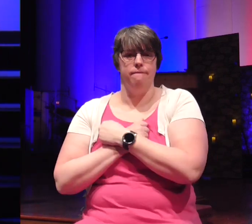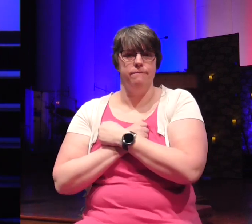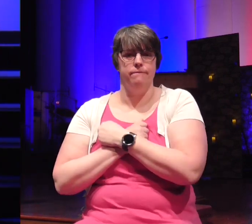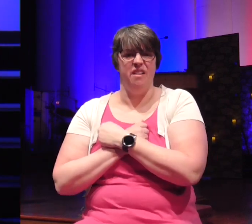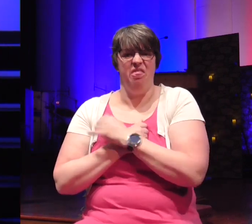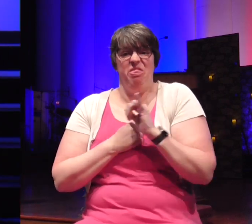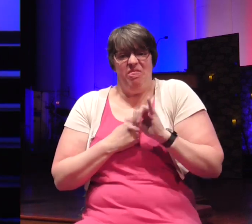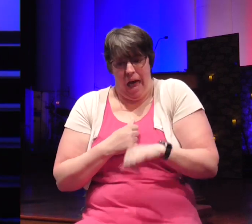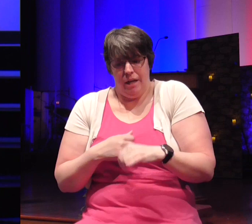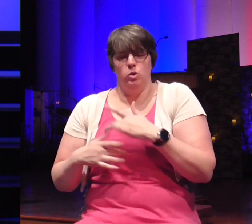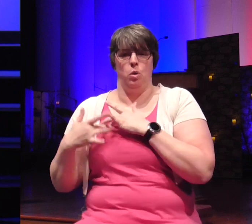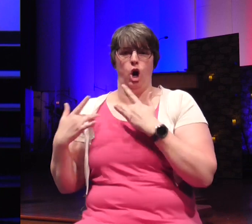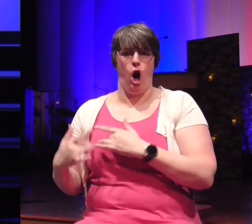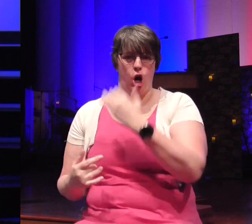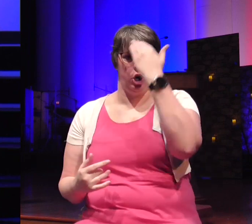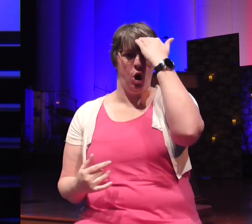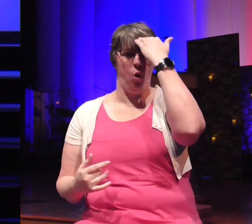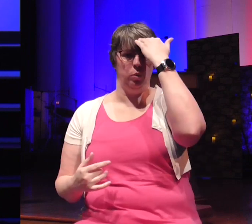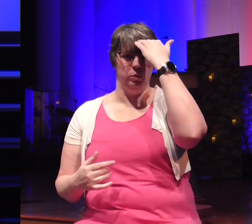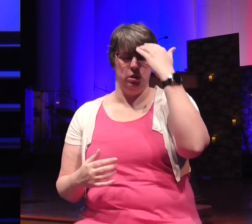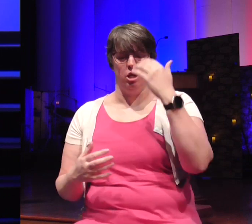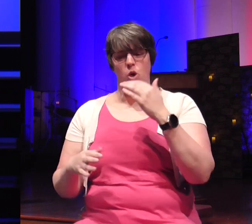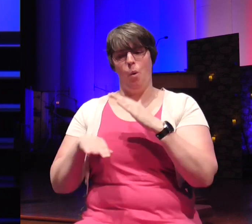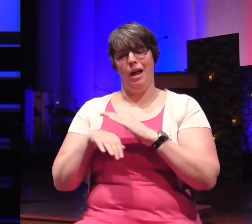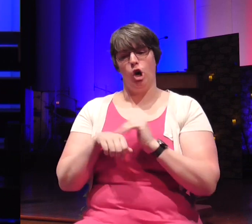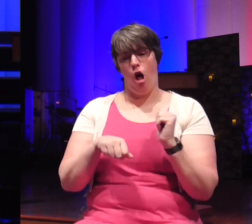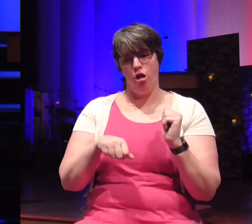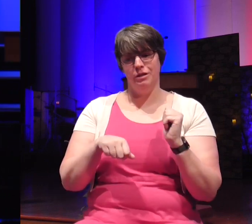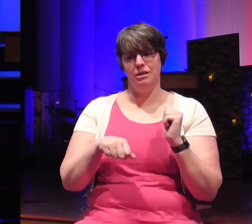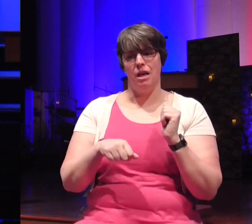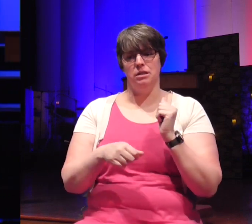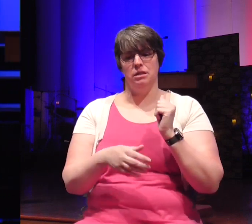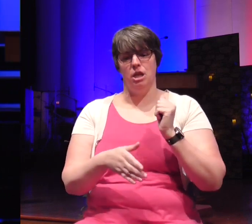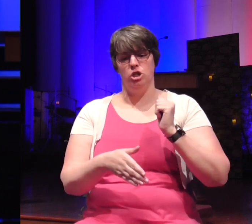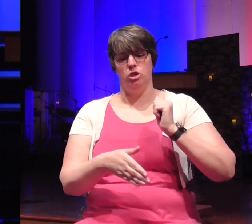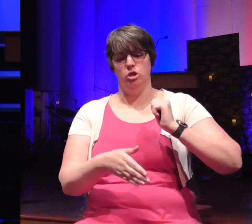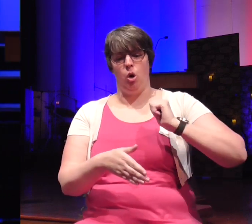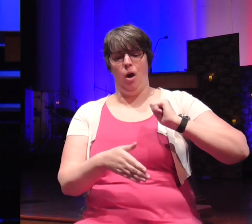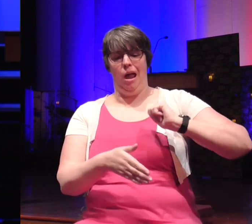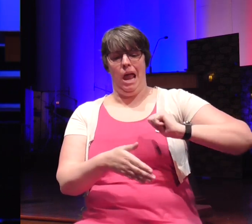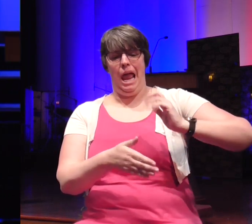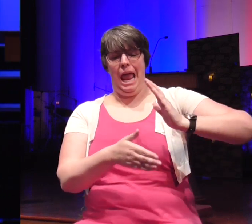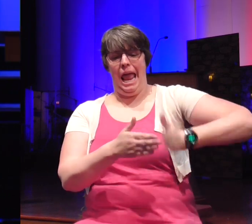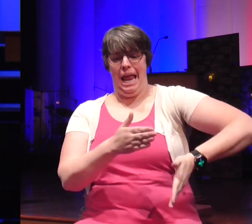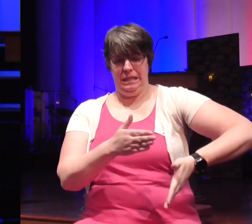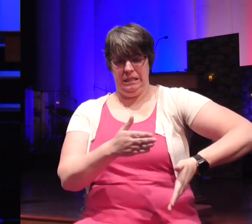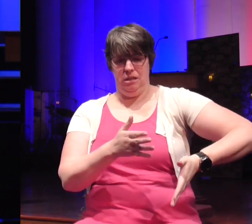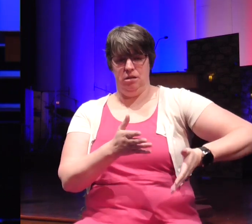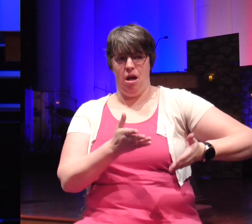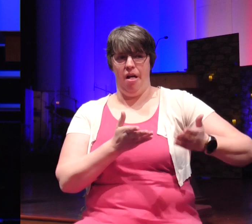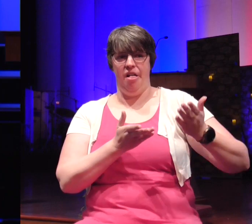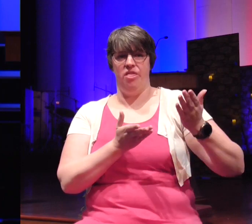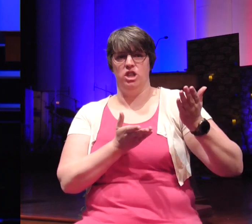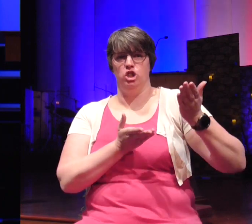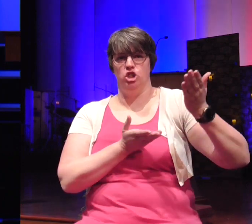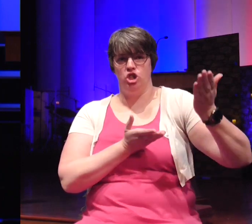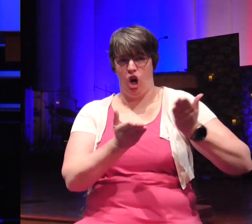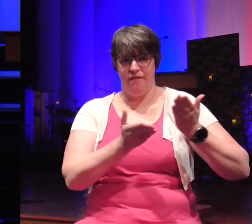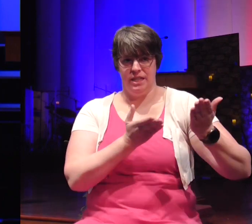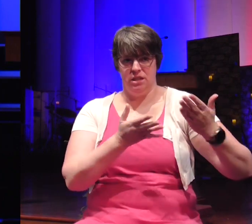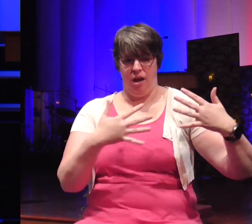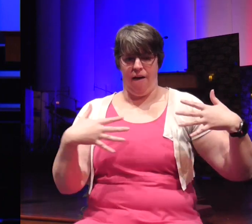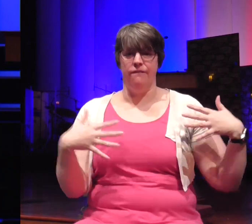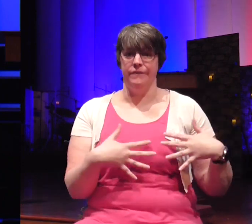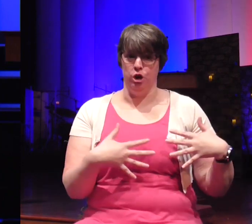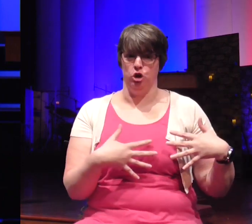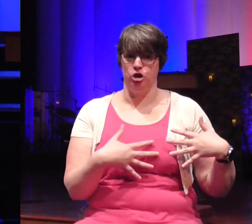knows. So the heart calls us to end our servitude to our fears. And